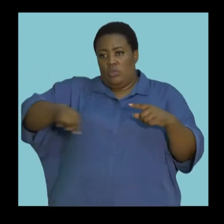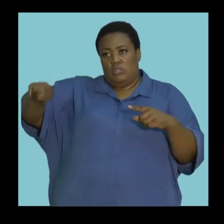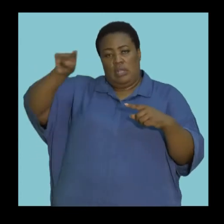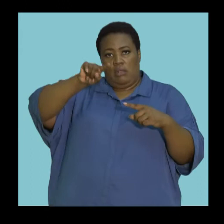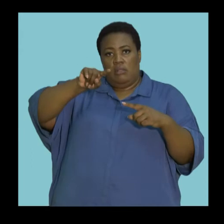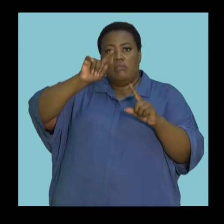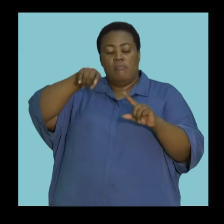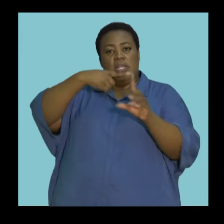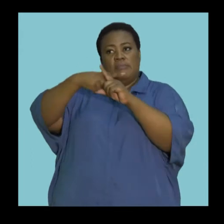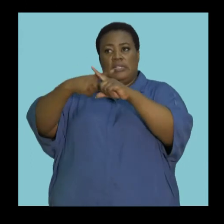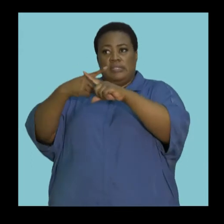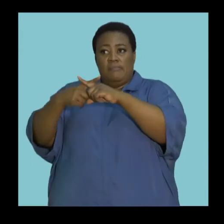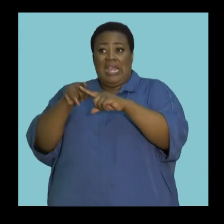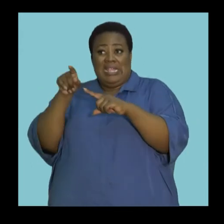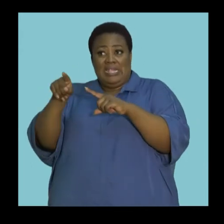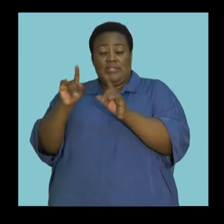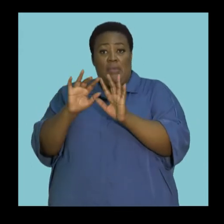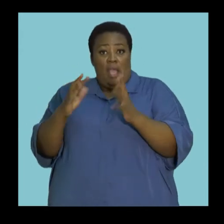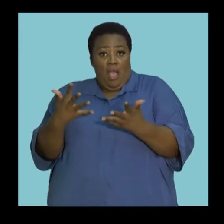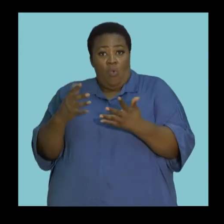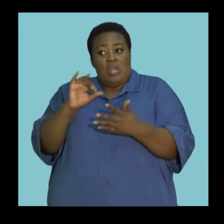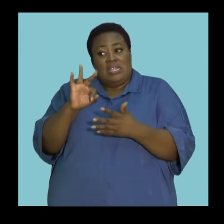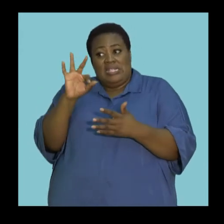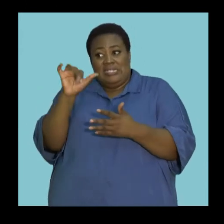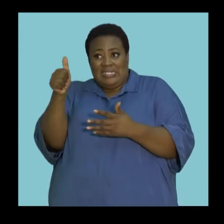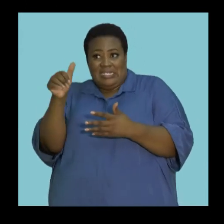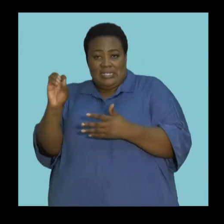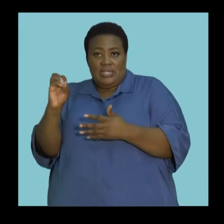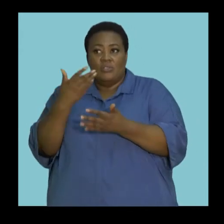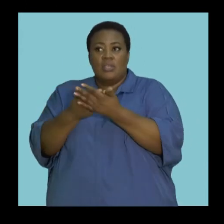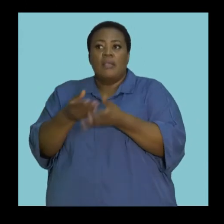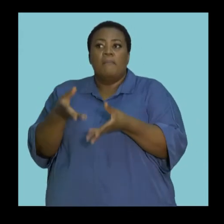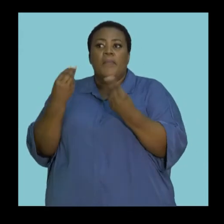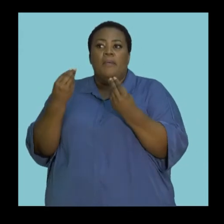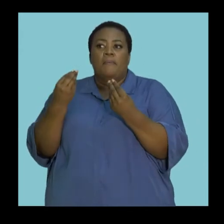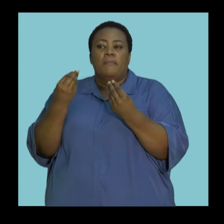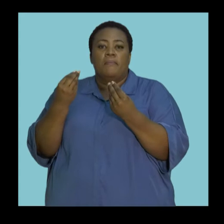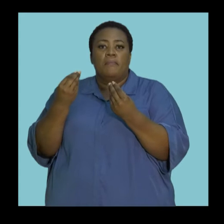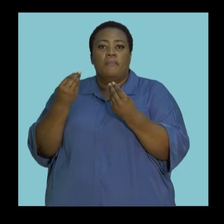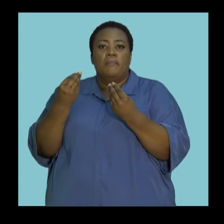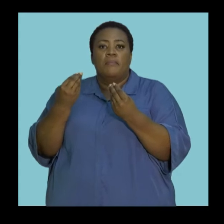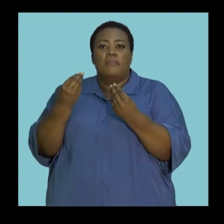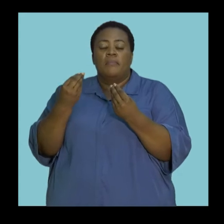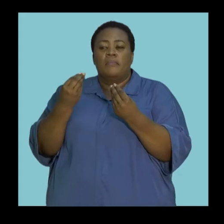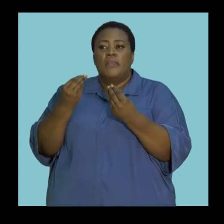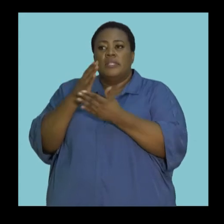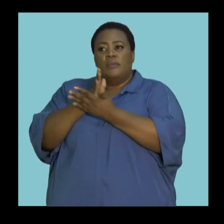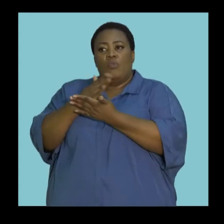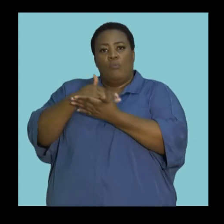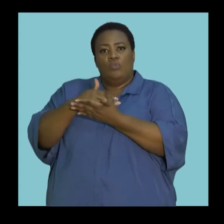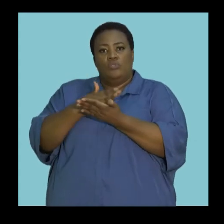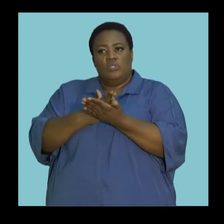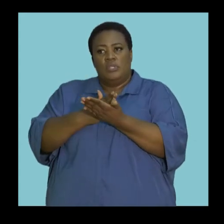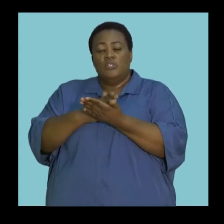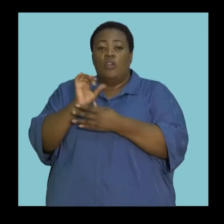got to multiply these by 360 to get that as a proportion out of 360.